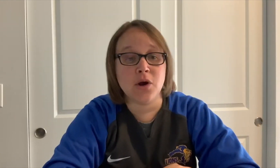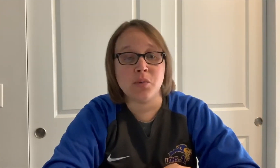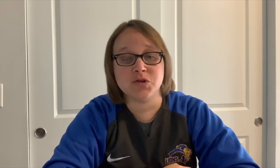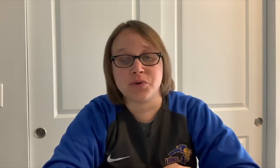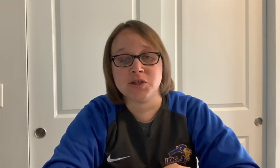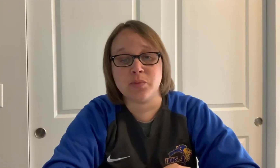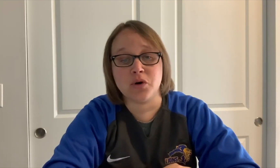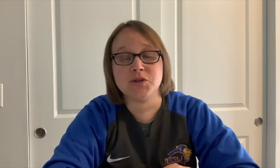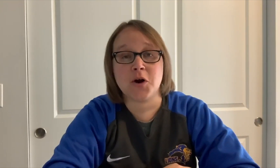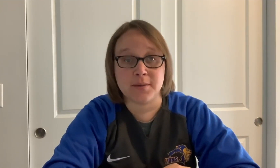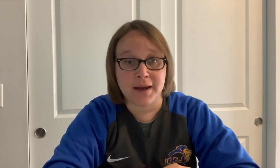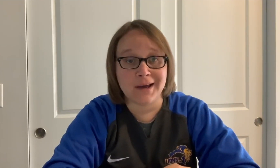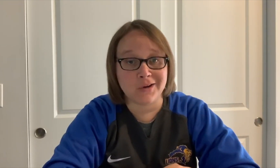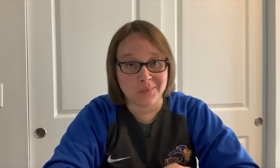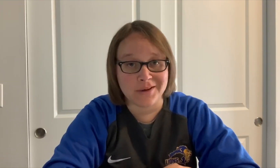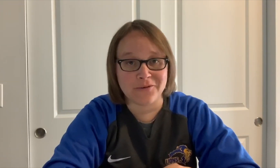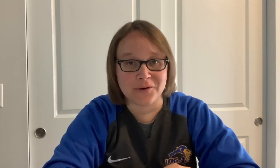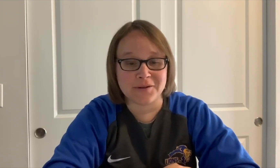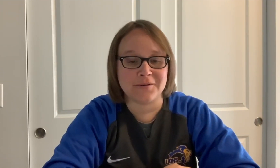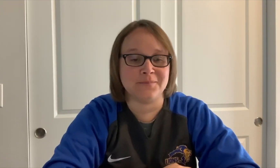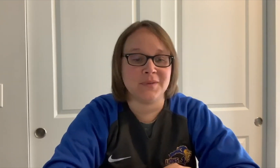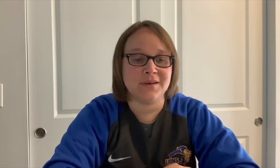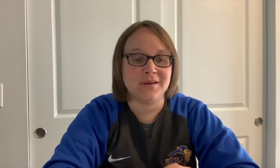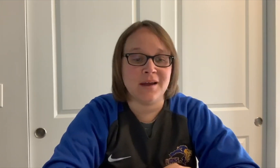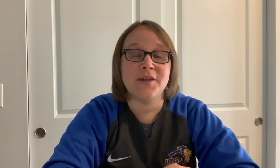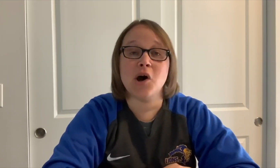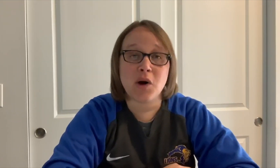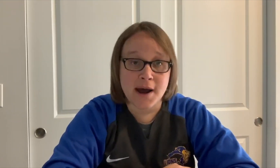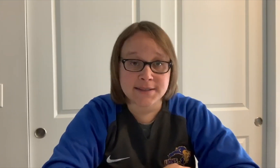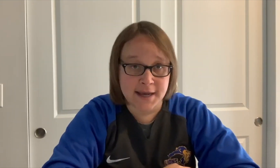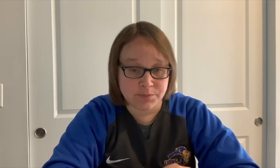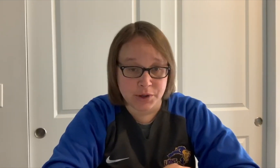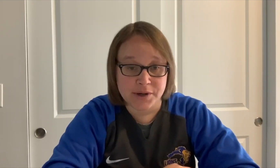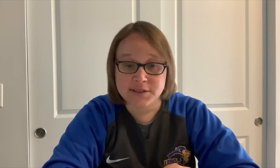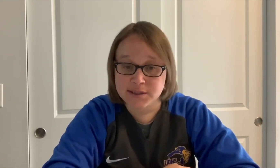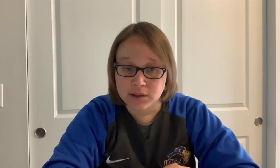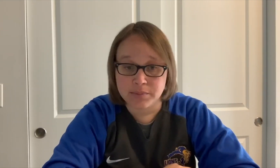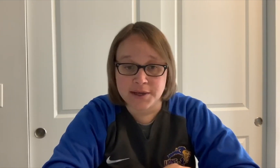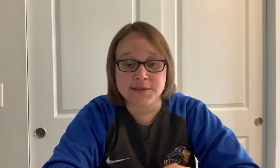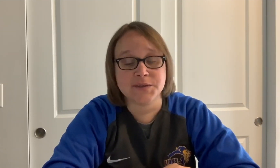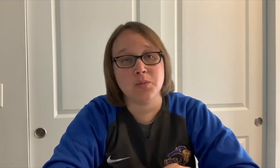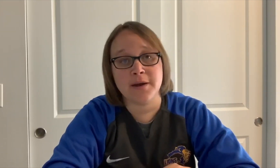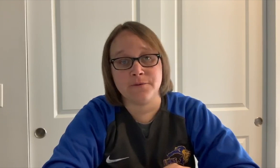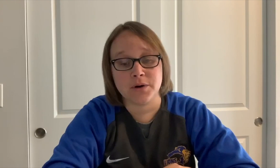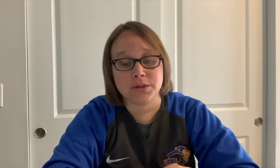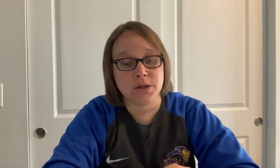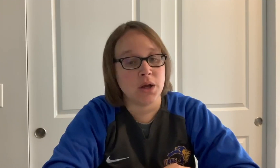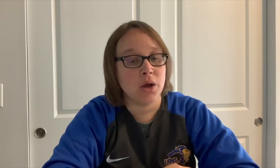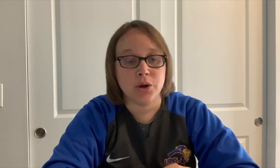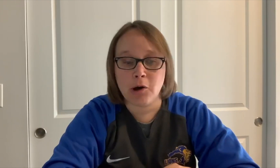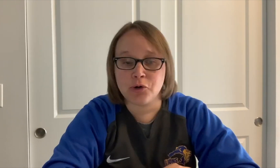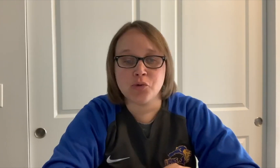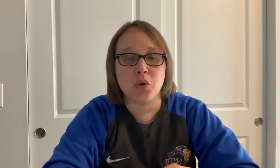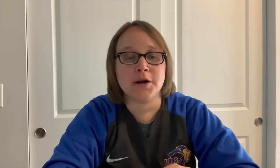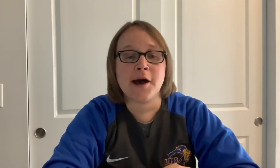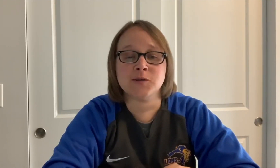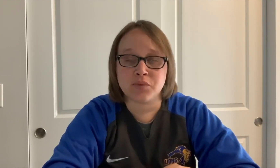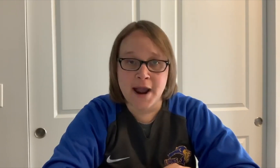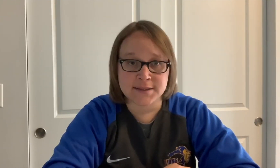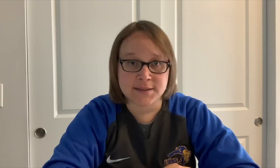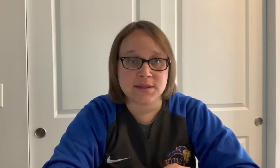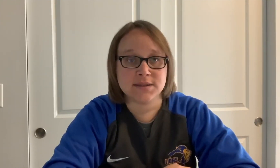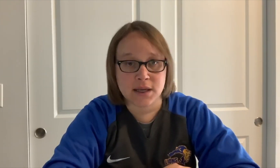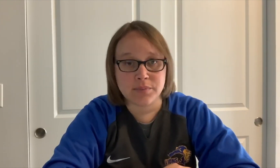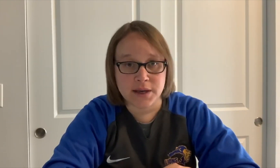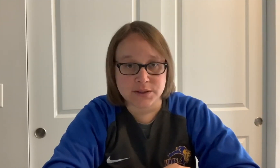continue with spring sports starting back on May 4th. The no contact period is still in place until May 1st. No group workouts